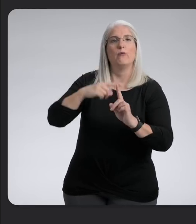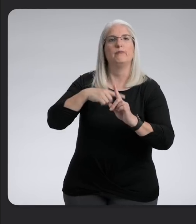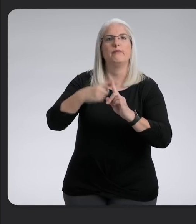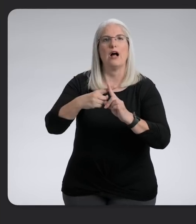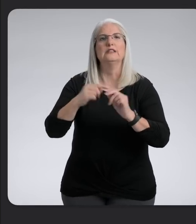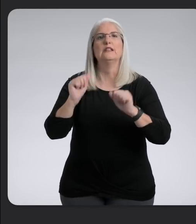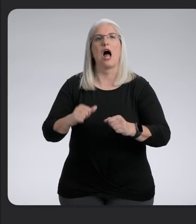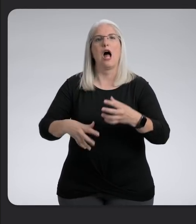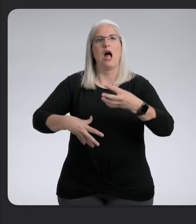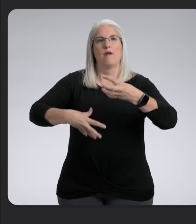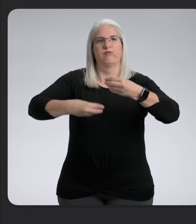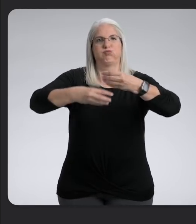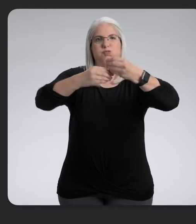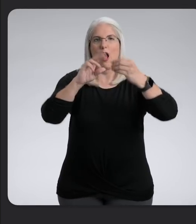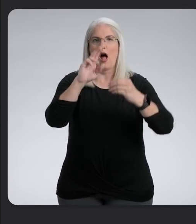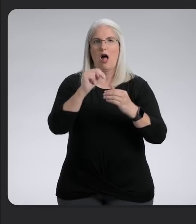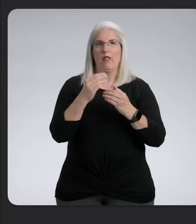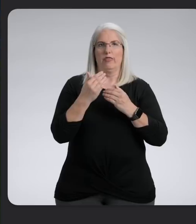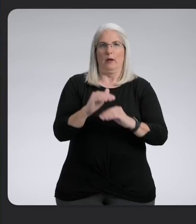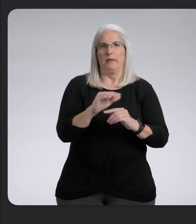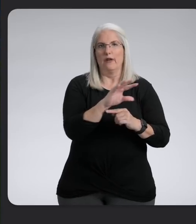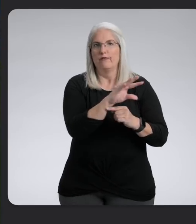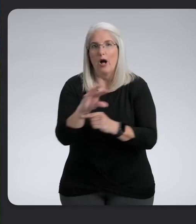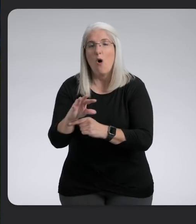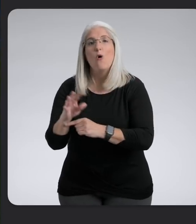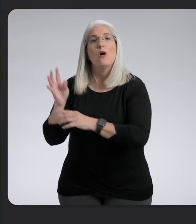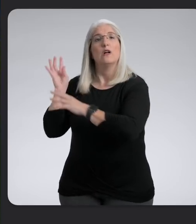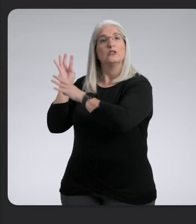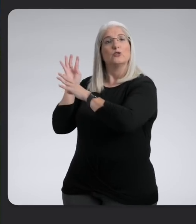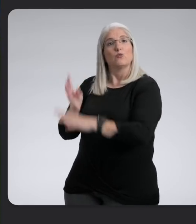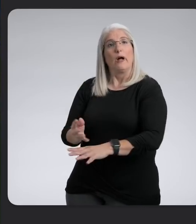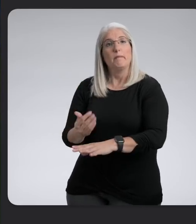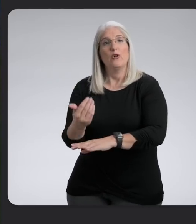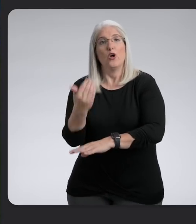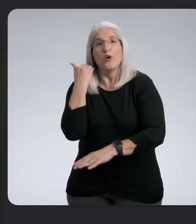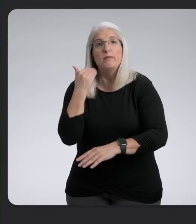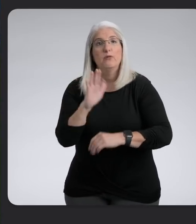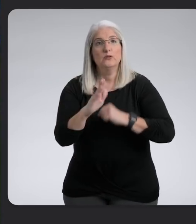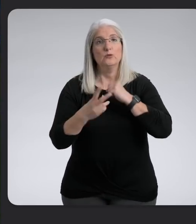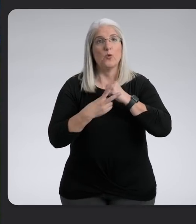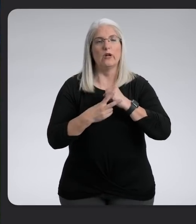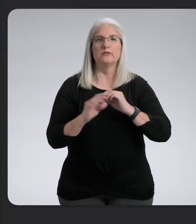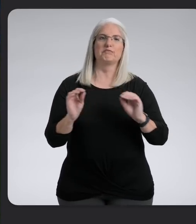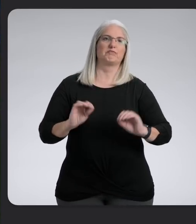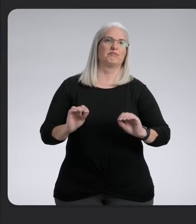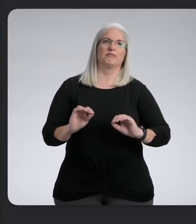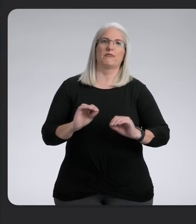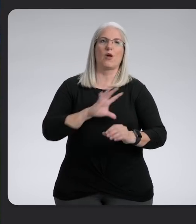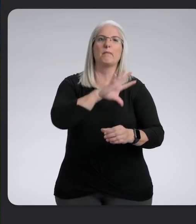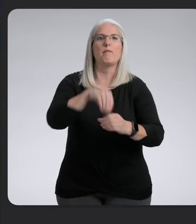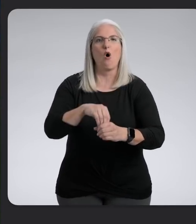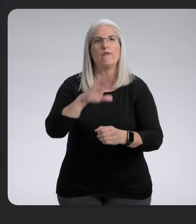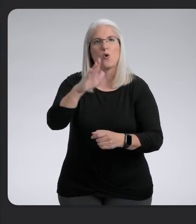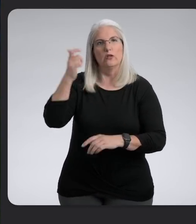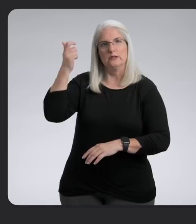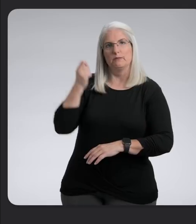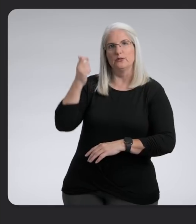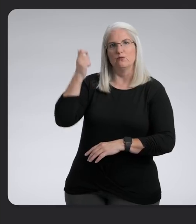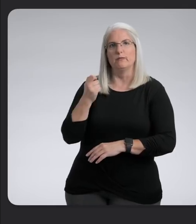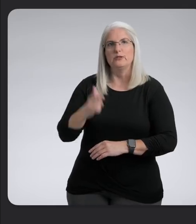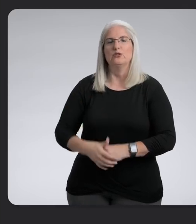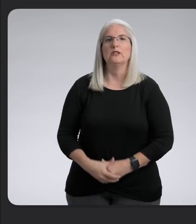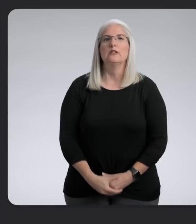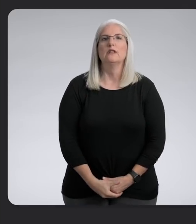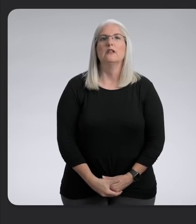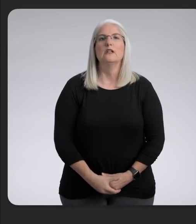can connect more cameras than ever. And none of the video counts against your iCloud storage. It's just a part of your subscription.